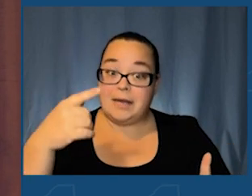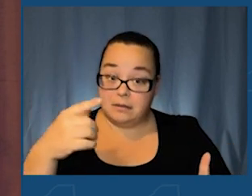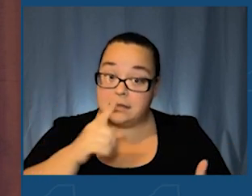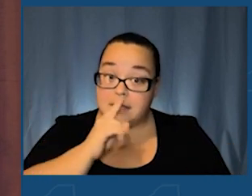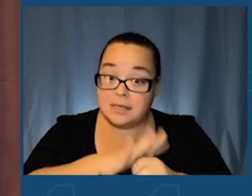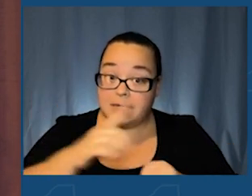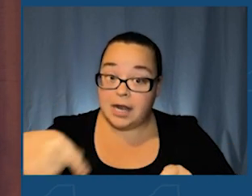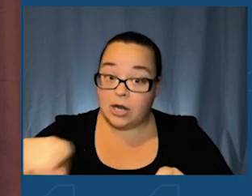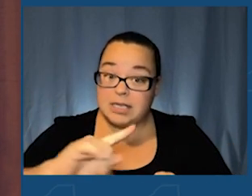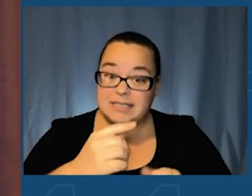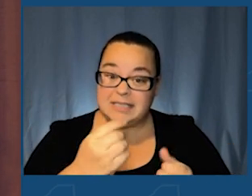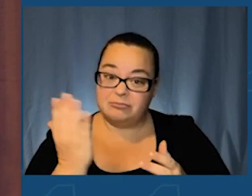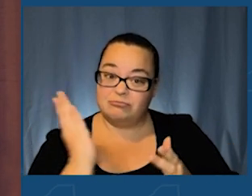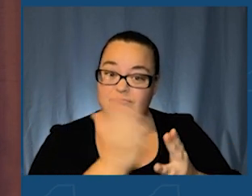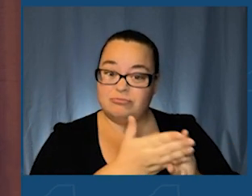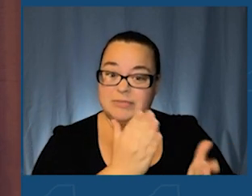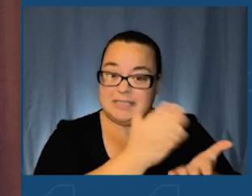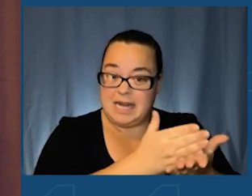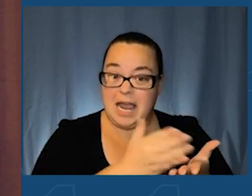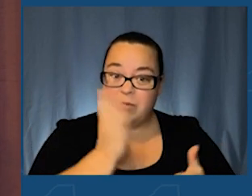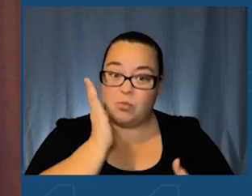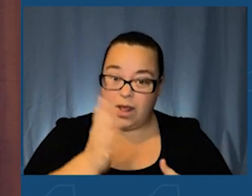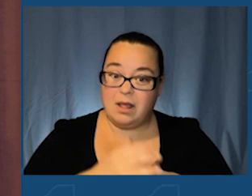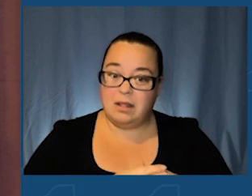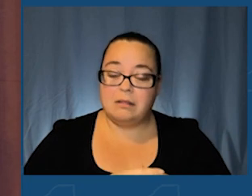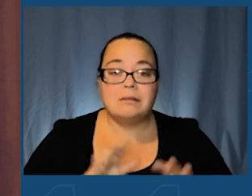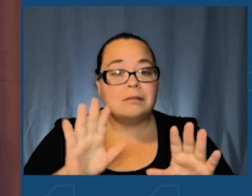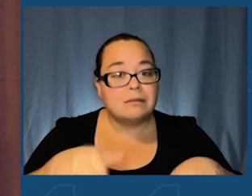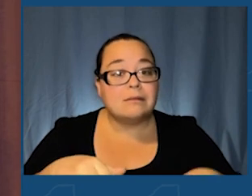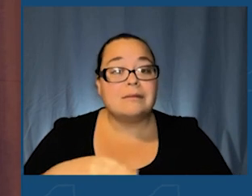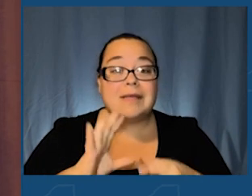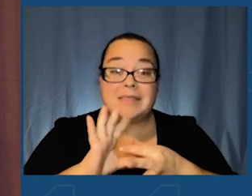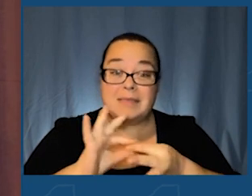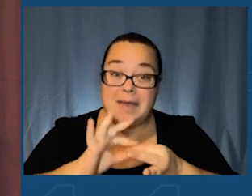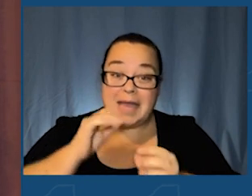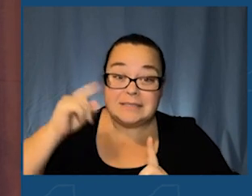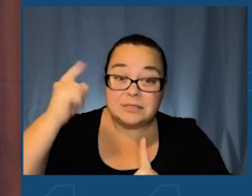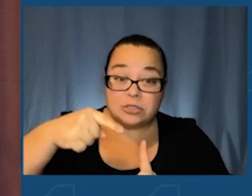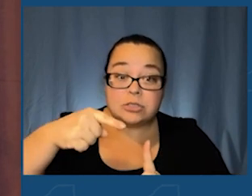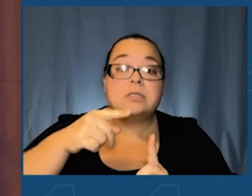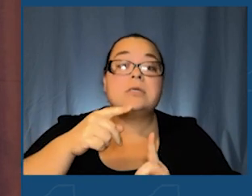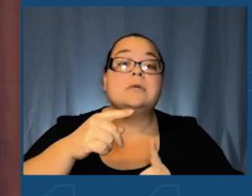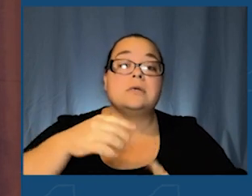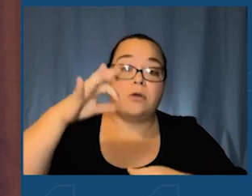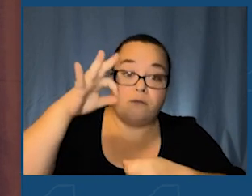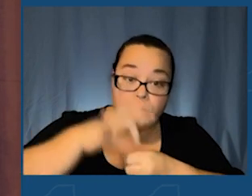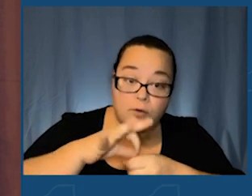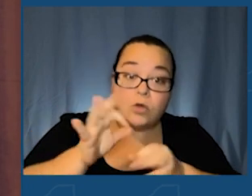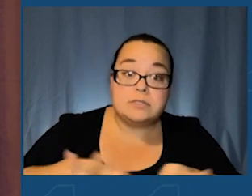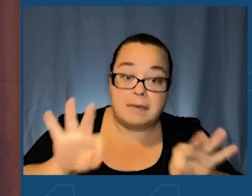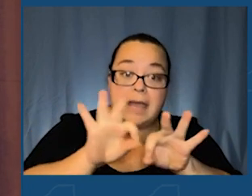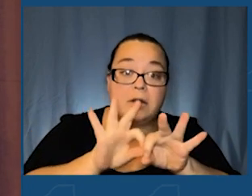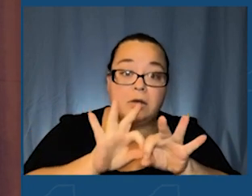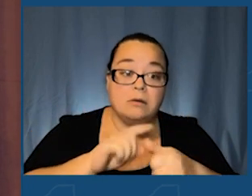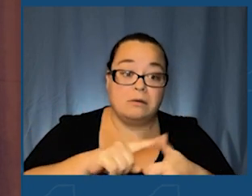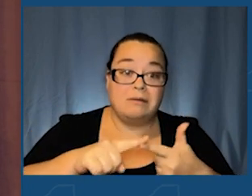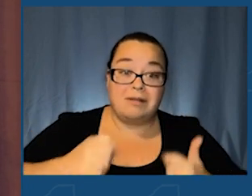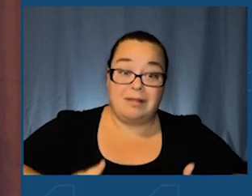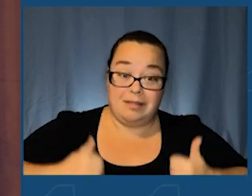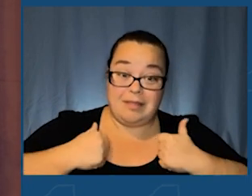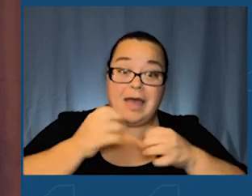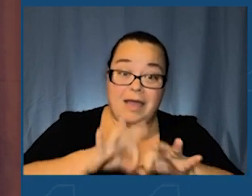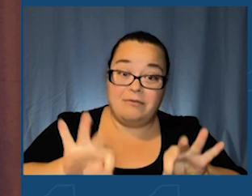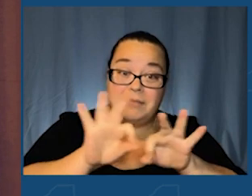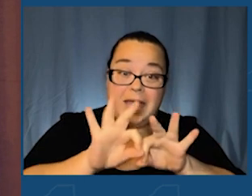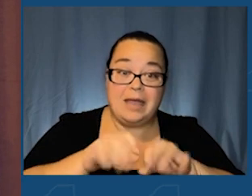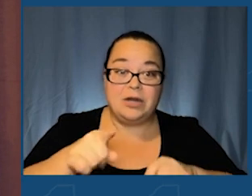But the message is that people's votes matter, people's lives matter, and you don't have to compromise to